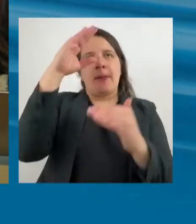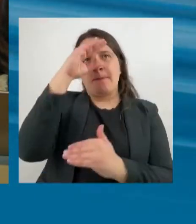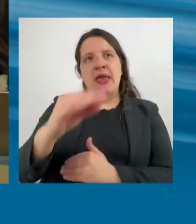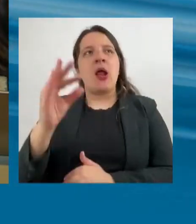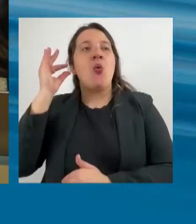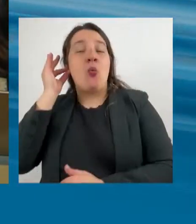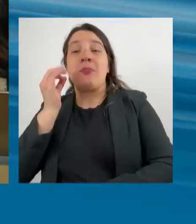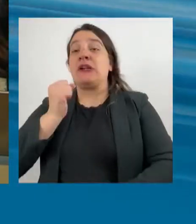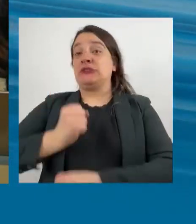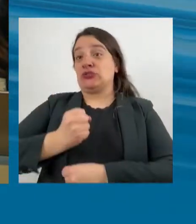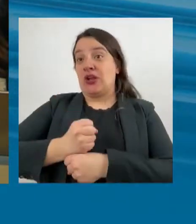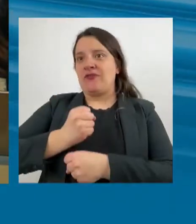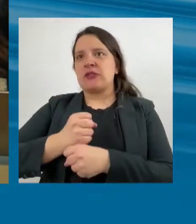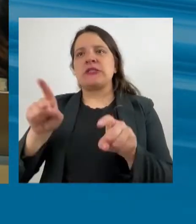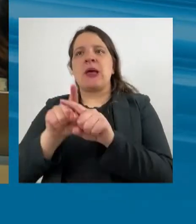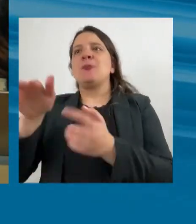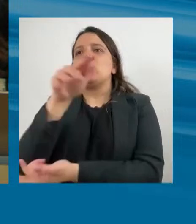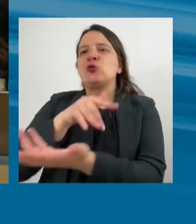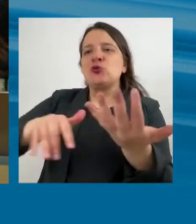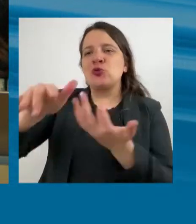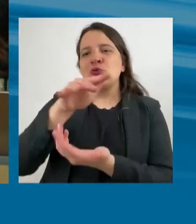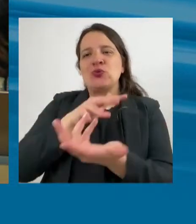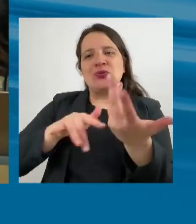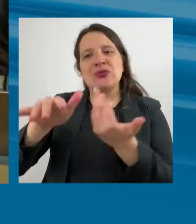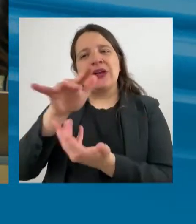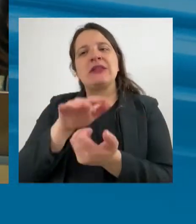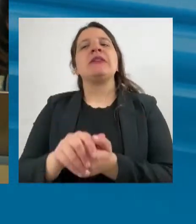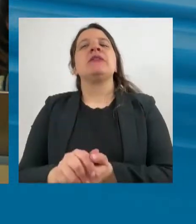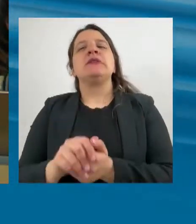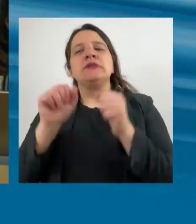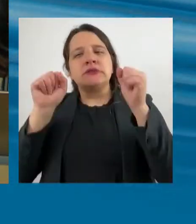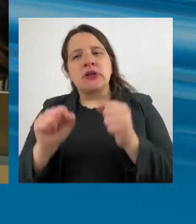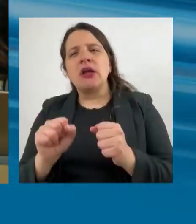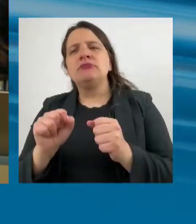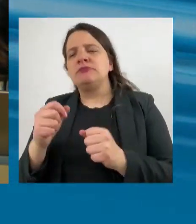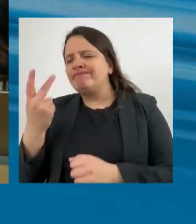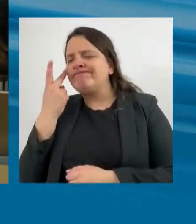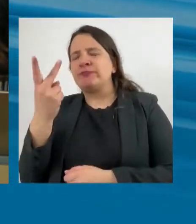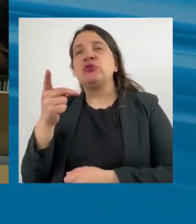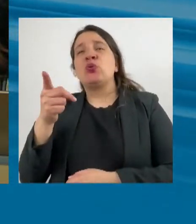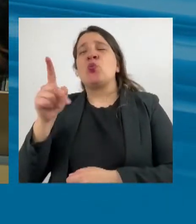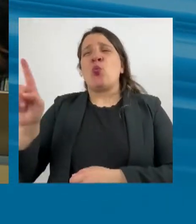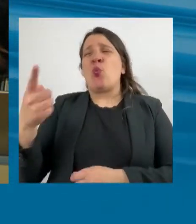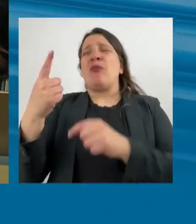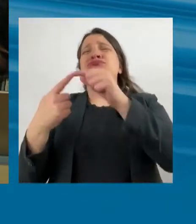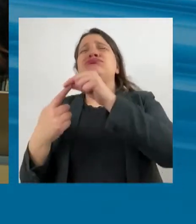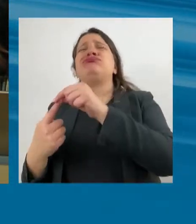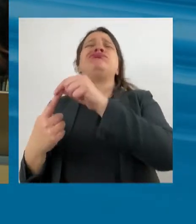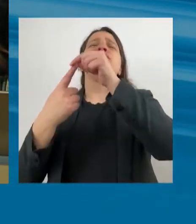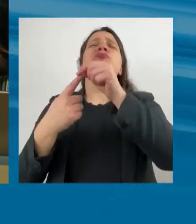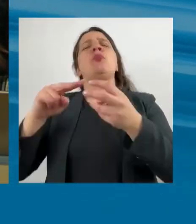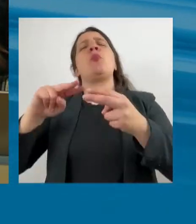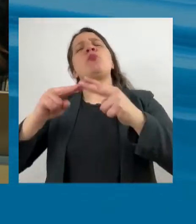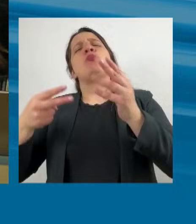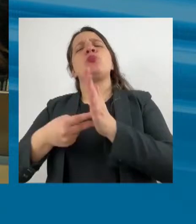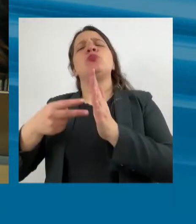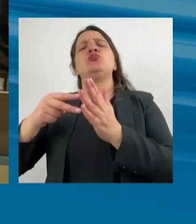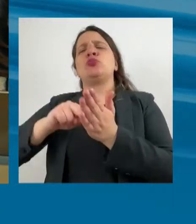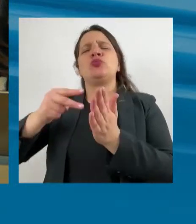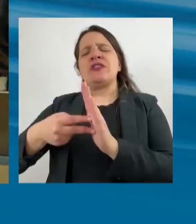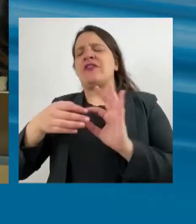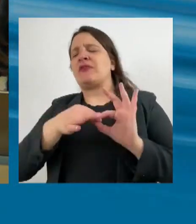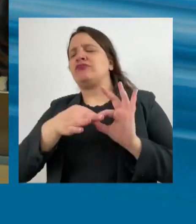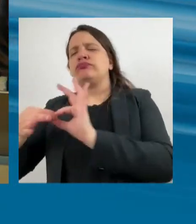reach gender equality in the labor market and society, and therefore to overcome one of the main causes of the trap